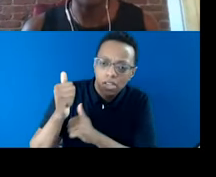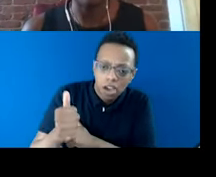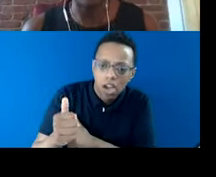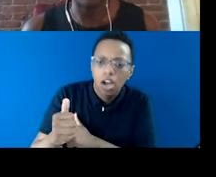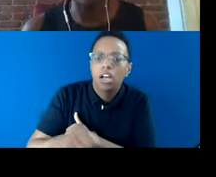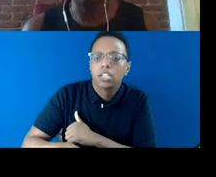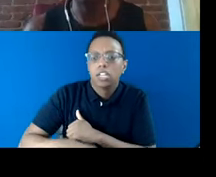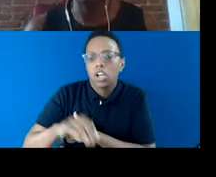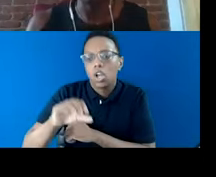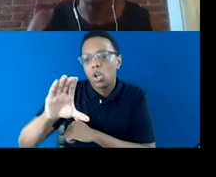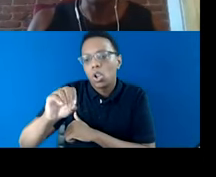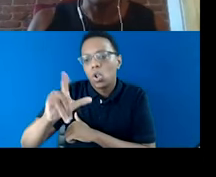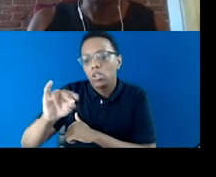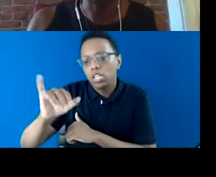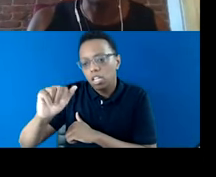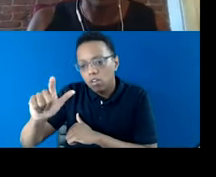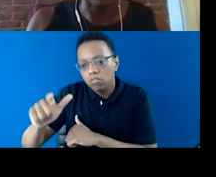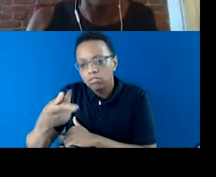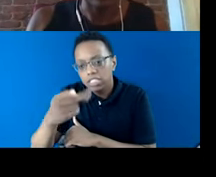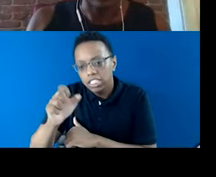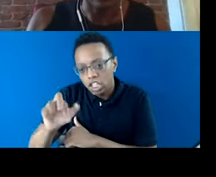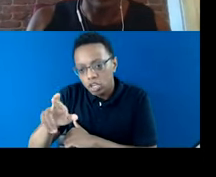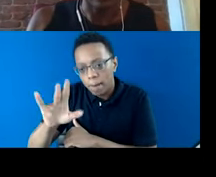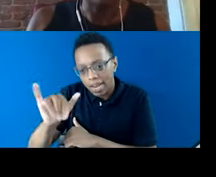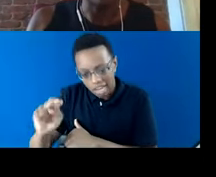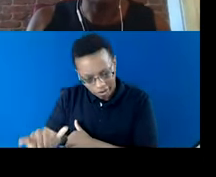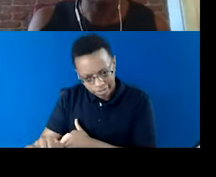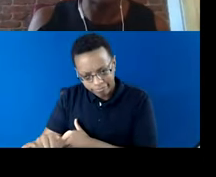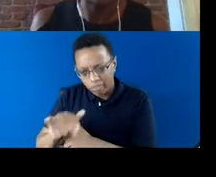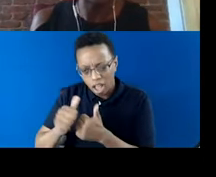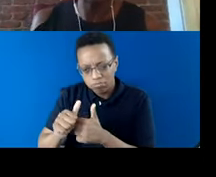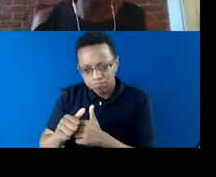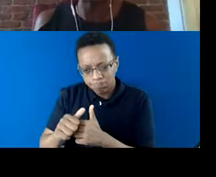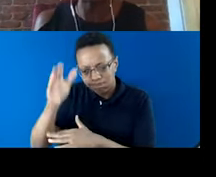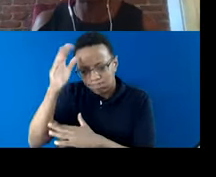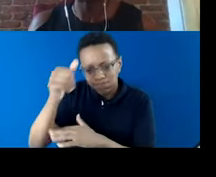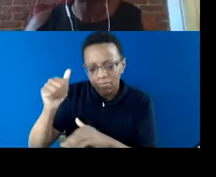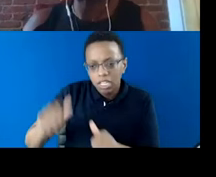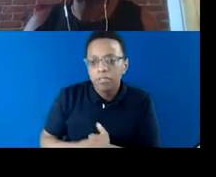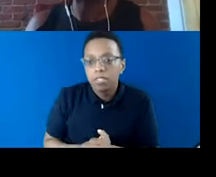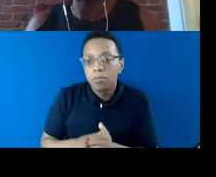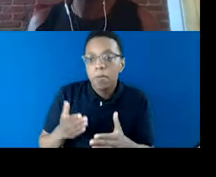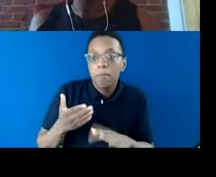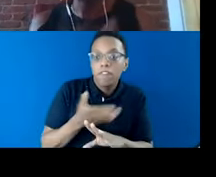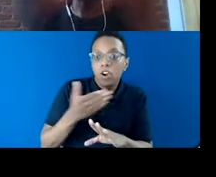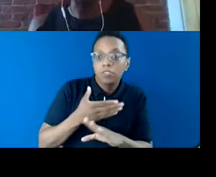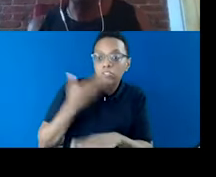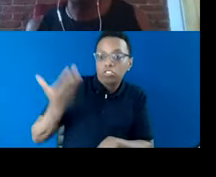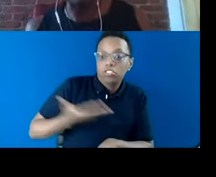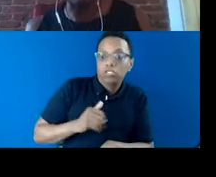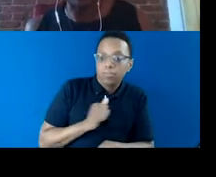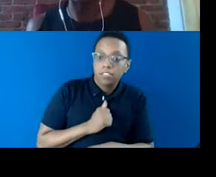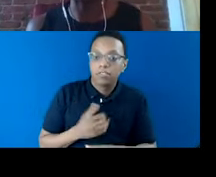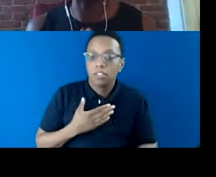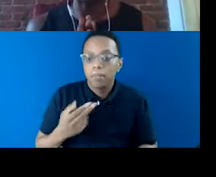gender binary. But beforehand, I want to introduce myself. So my